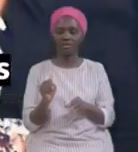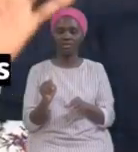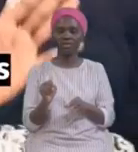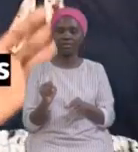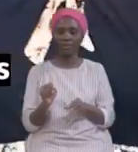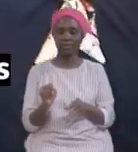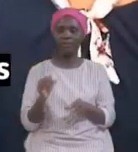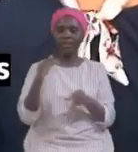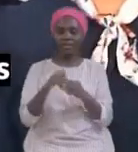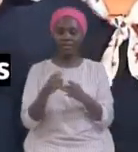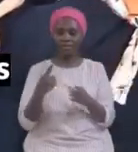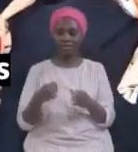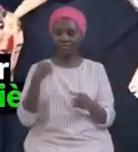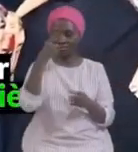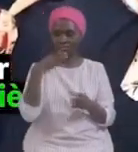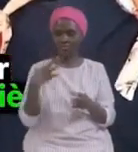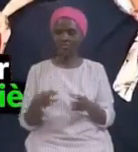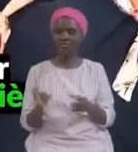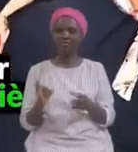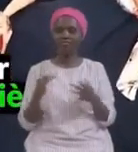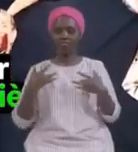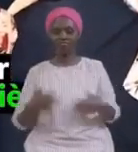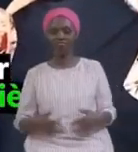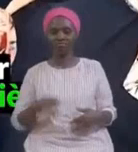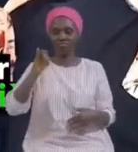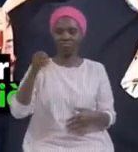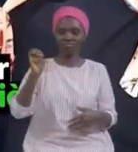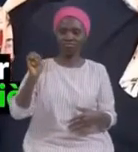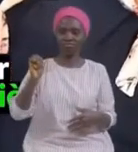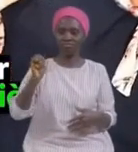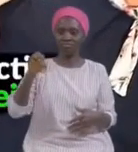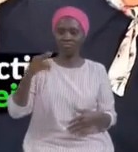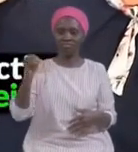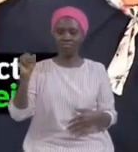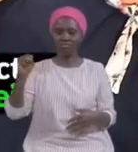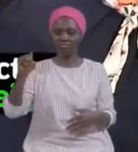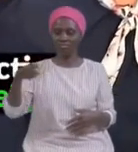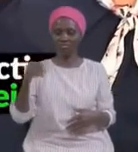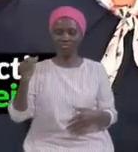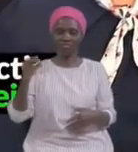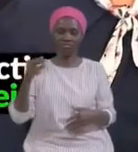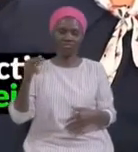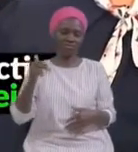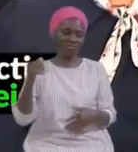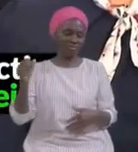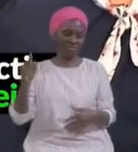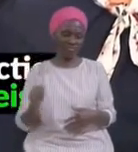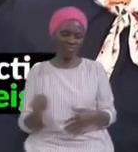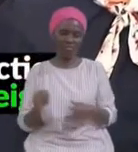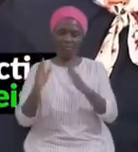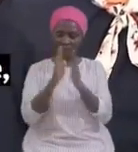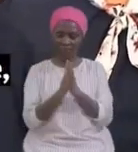In the face of overwhelming enemies, Jehoshaphat turned to God in prayer. He sought the Lord's guidance